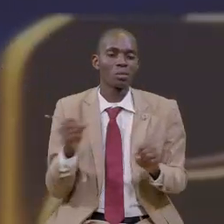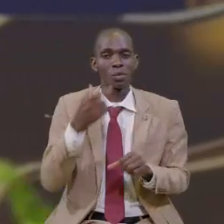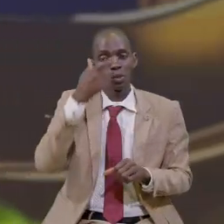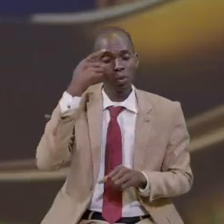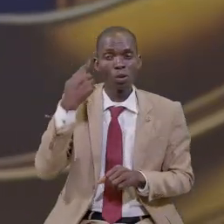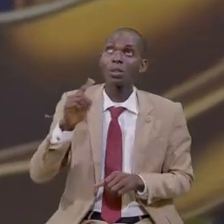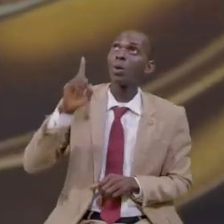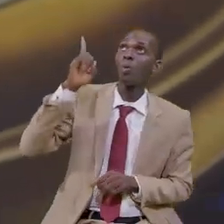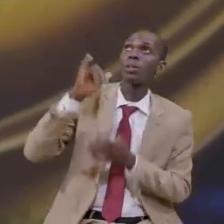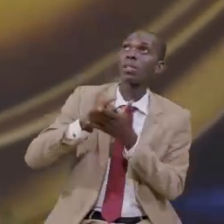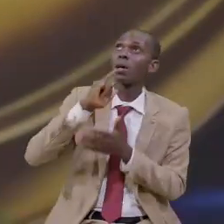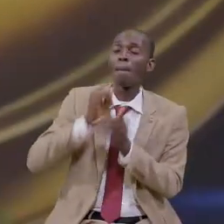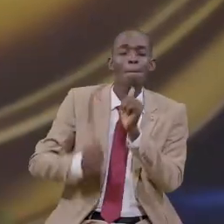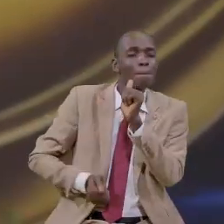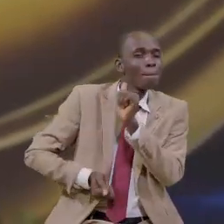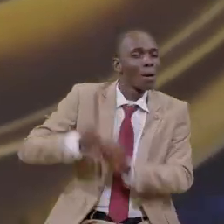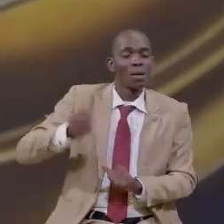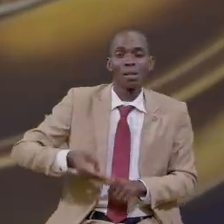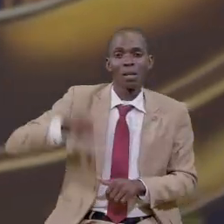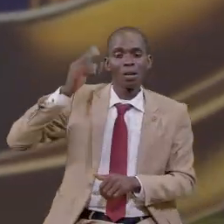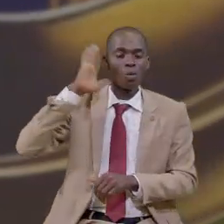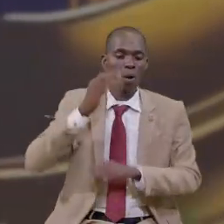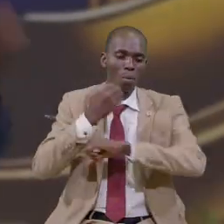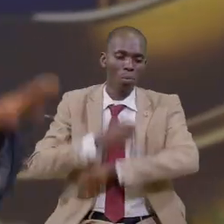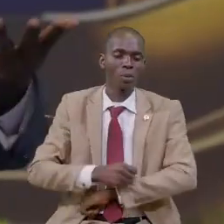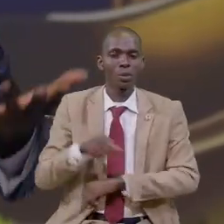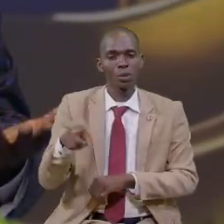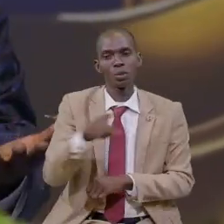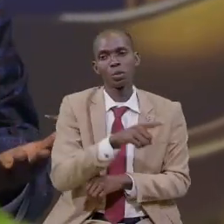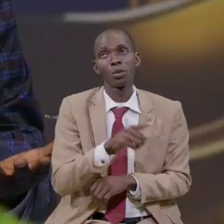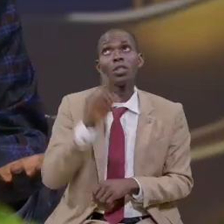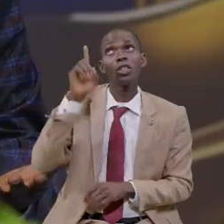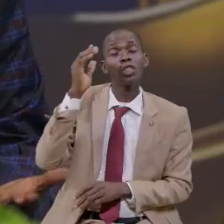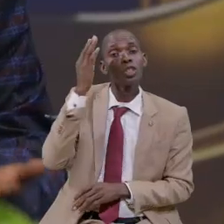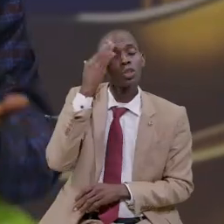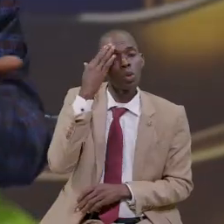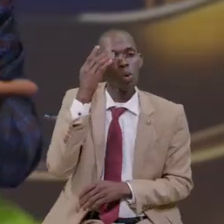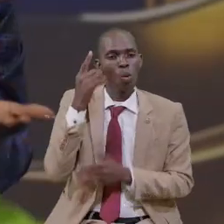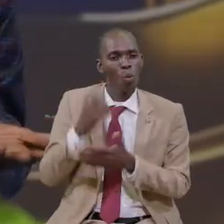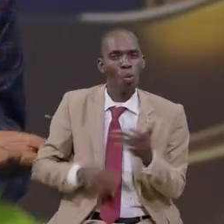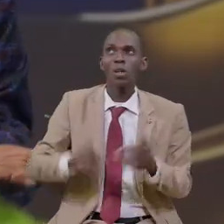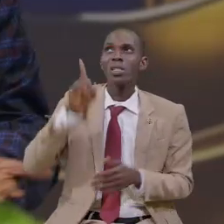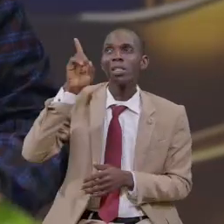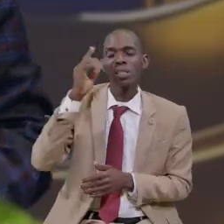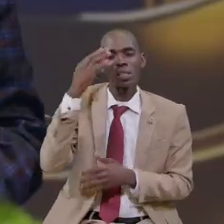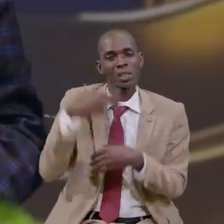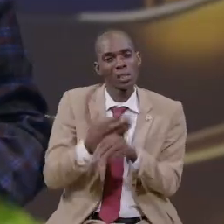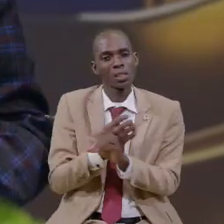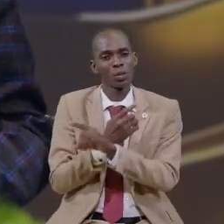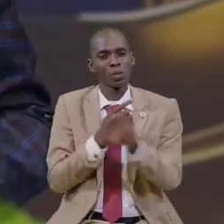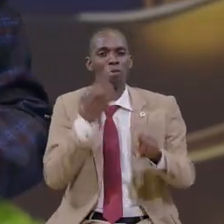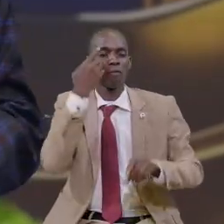protect you, will preserve your life. He knows what he created you for, and he has revealed that to